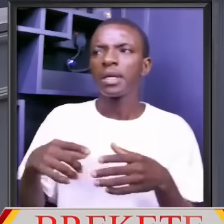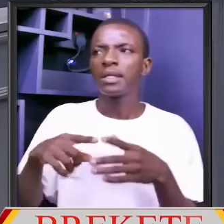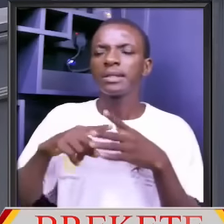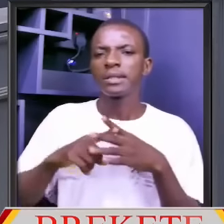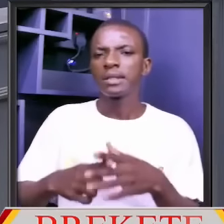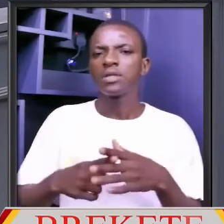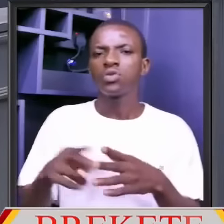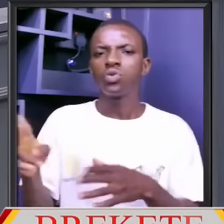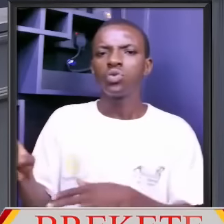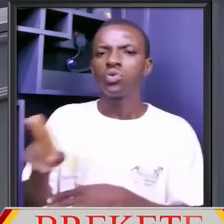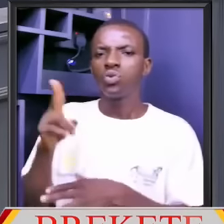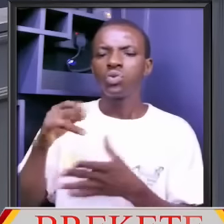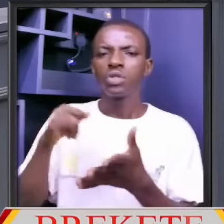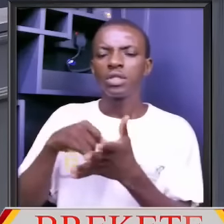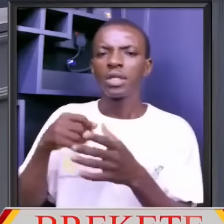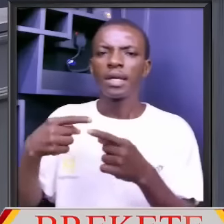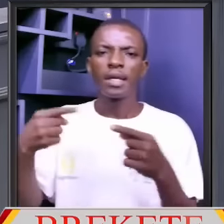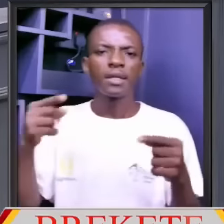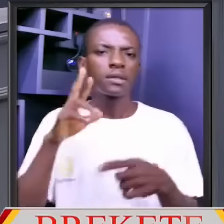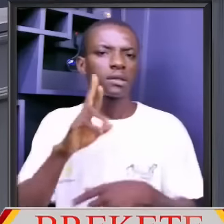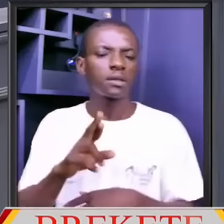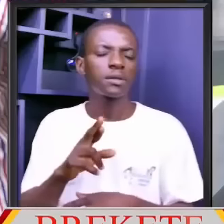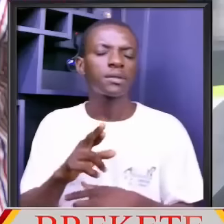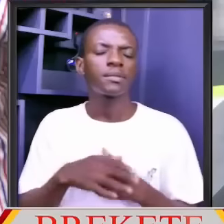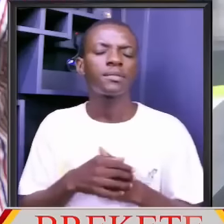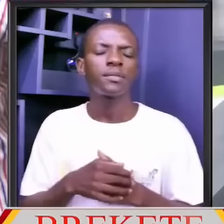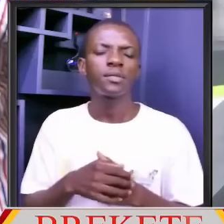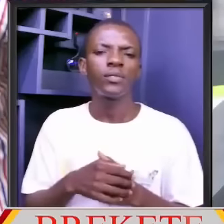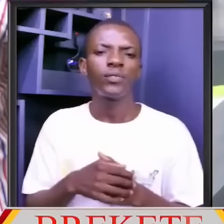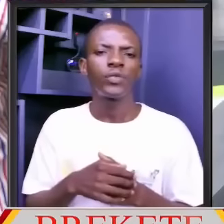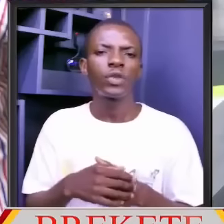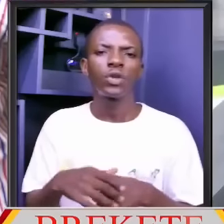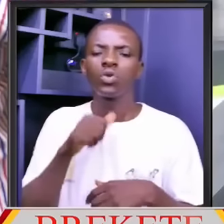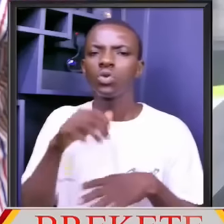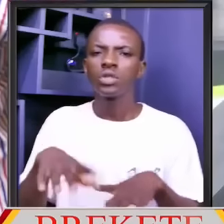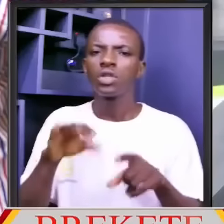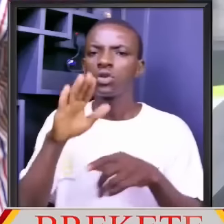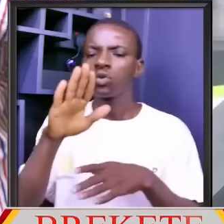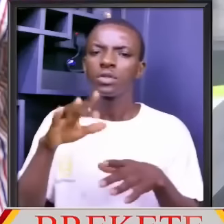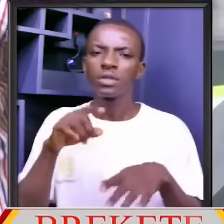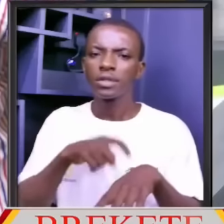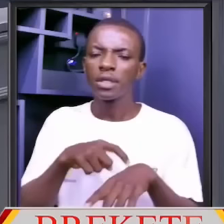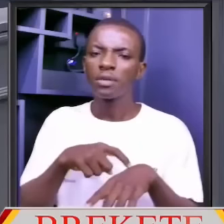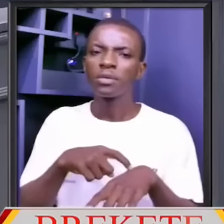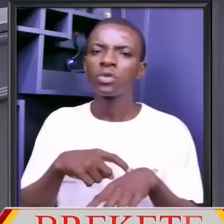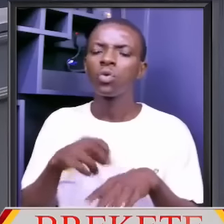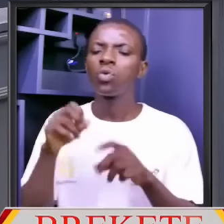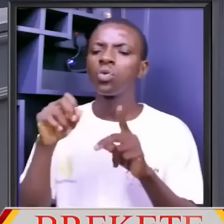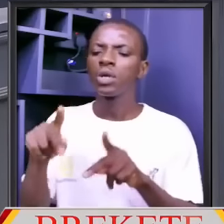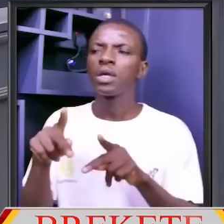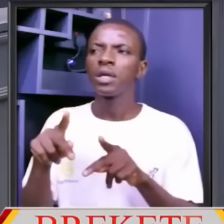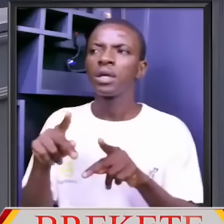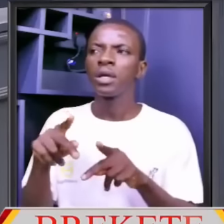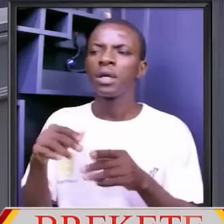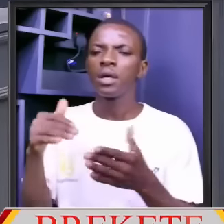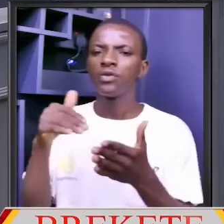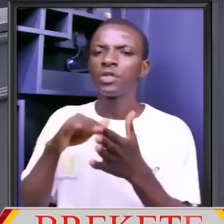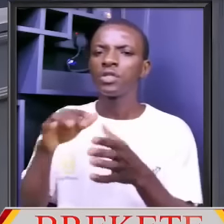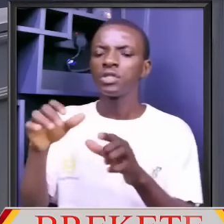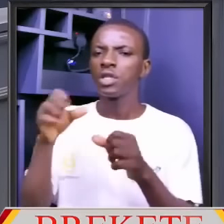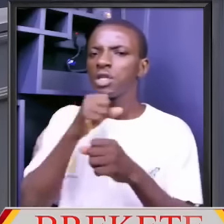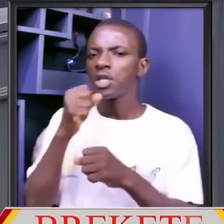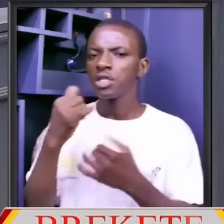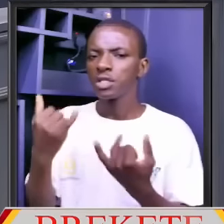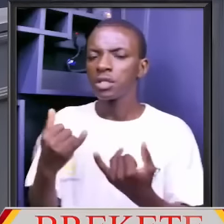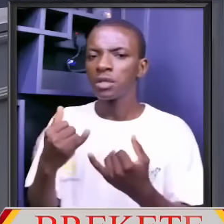and begin to use them again. You know, take your time. Say, okay, I don't reach certain